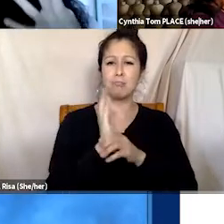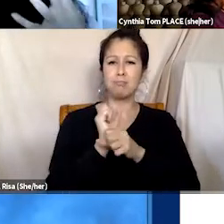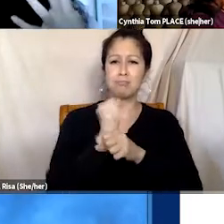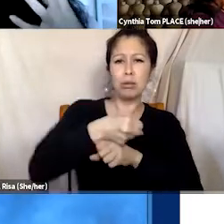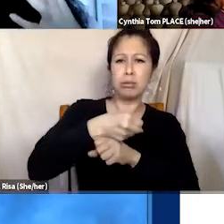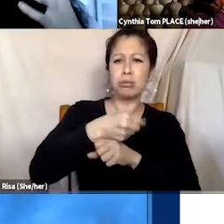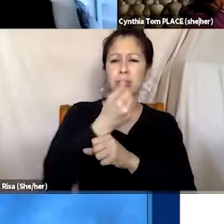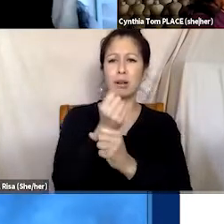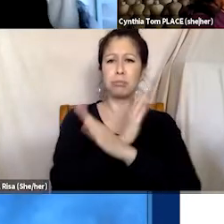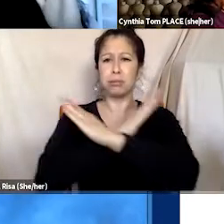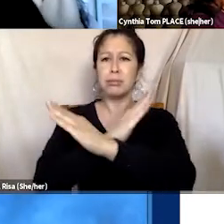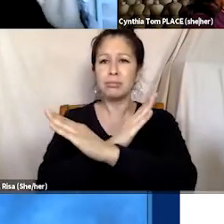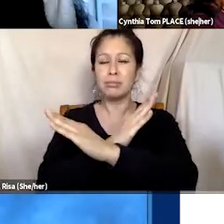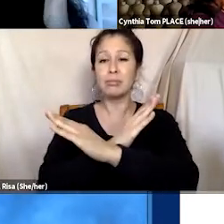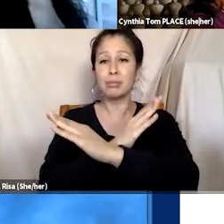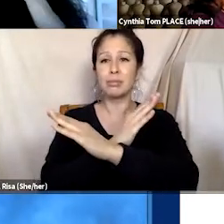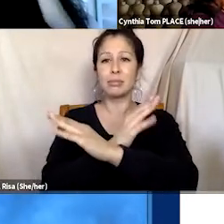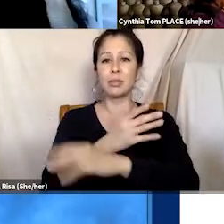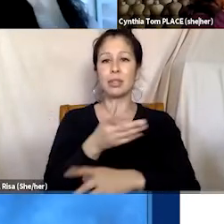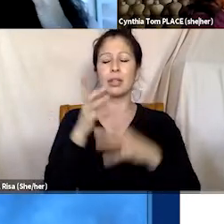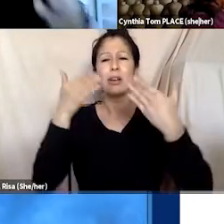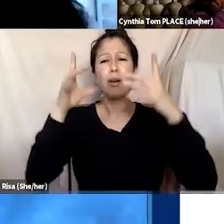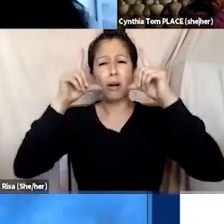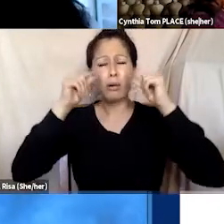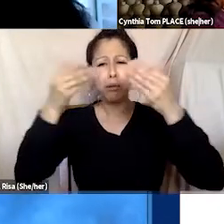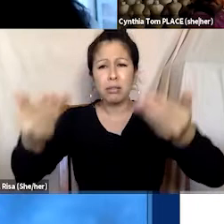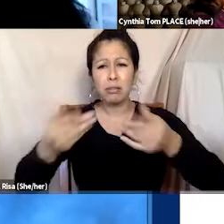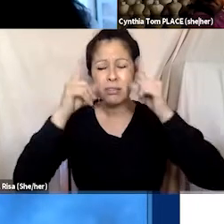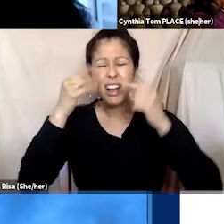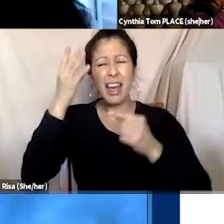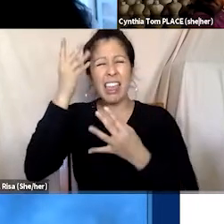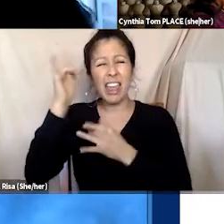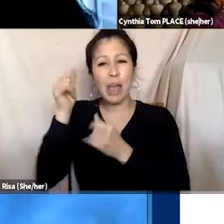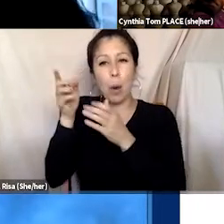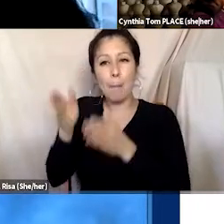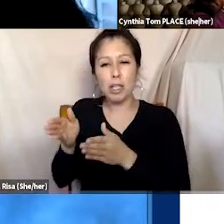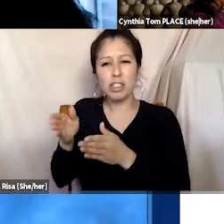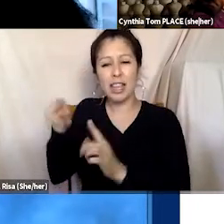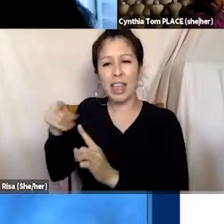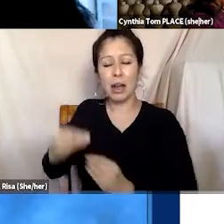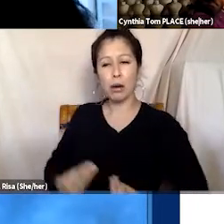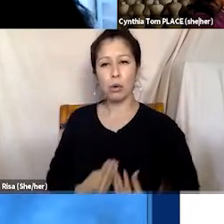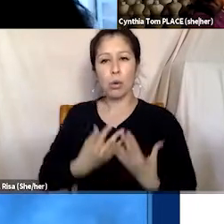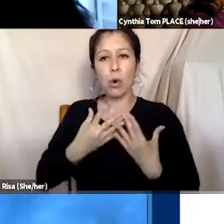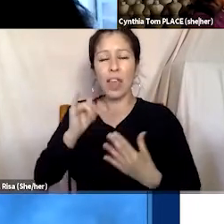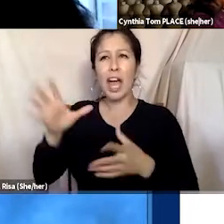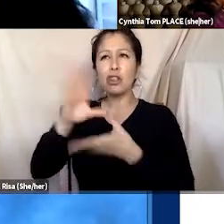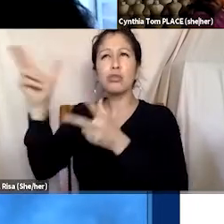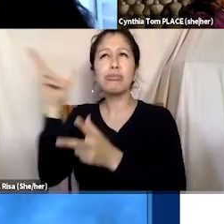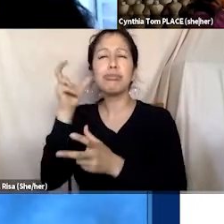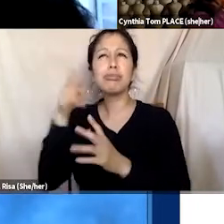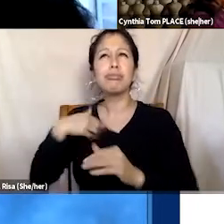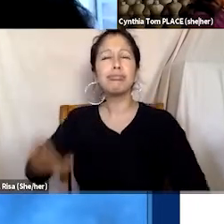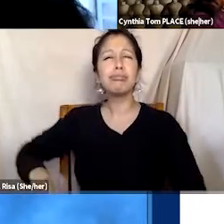overcame insurmountable odds. Close your eyes and think of that person, that the person of the stories that you've heard your whole